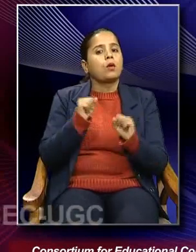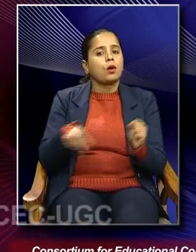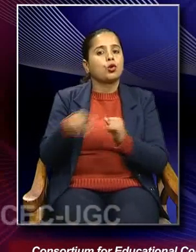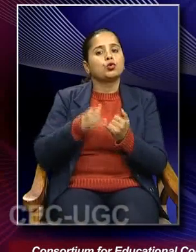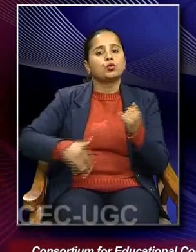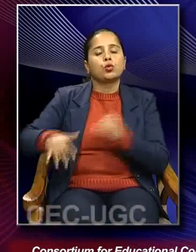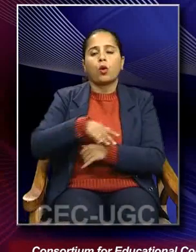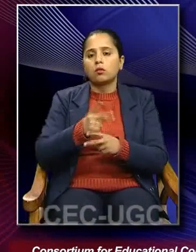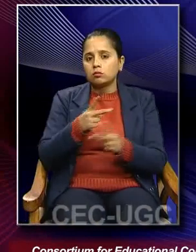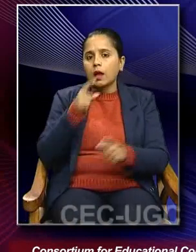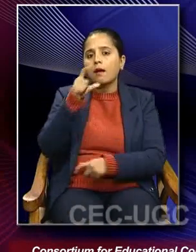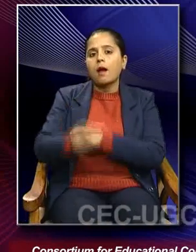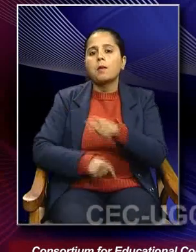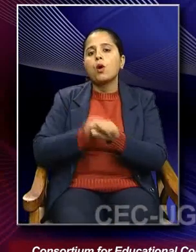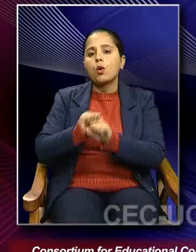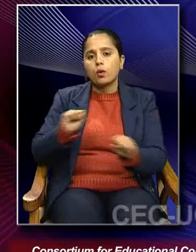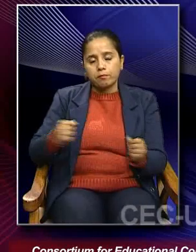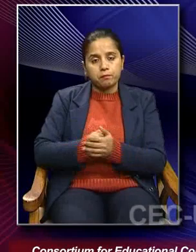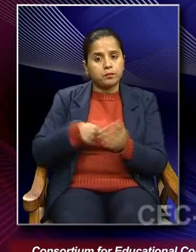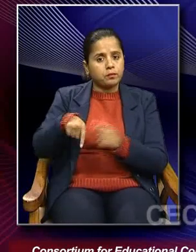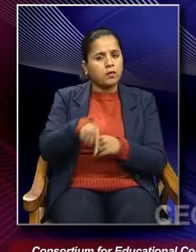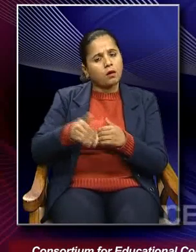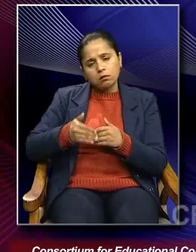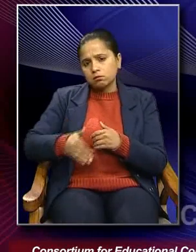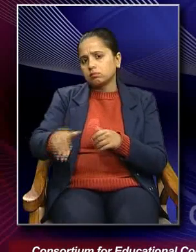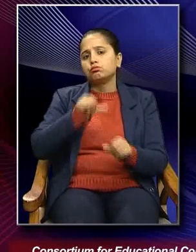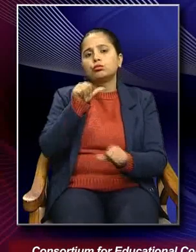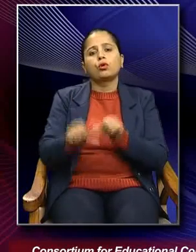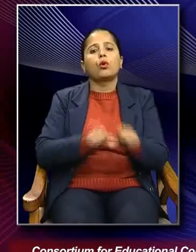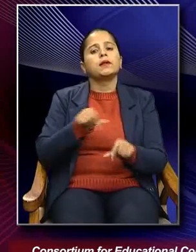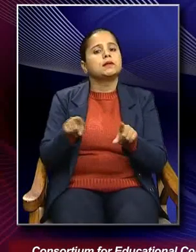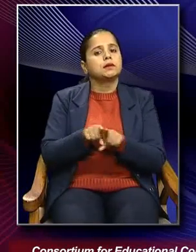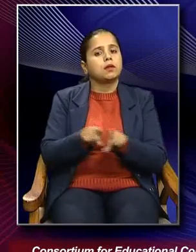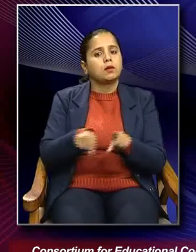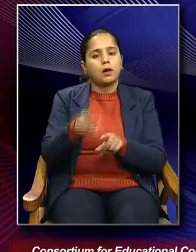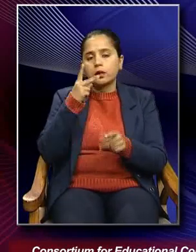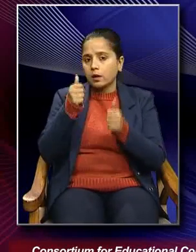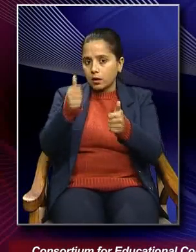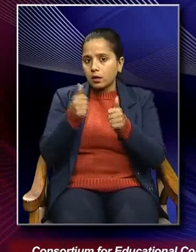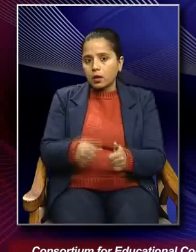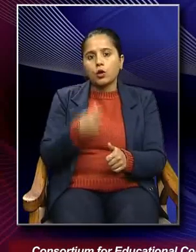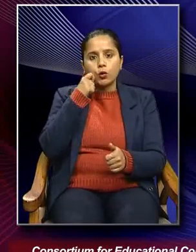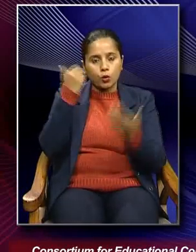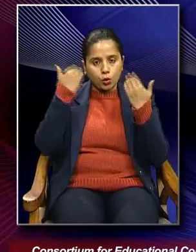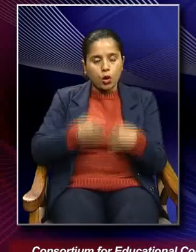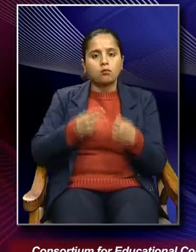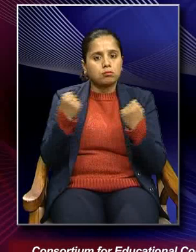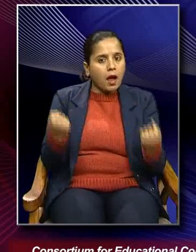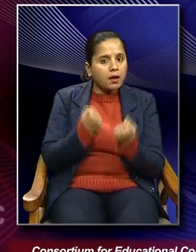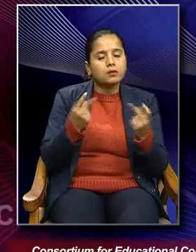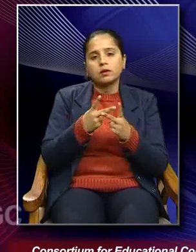social enterprise. It is an ongoing process that results from human activity.